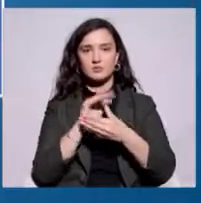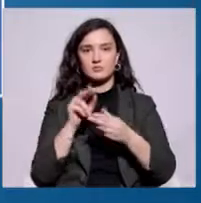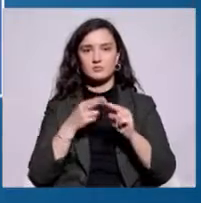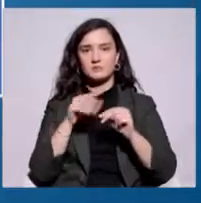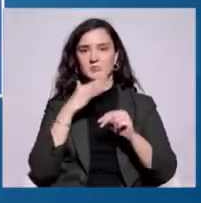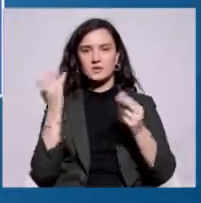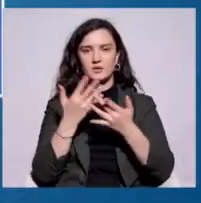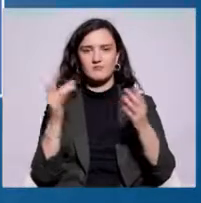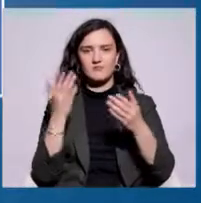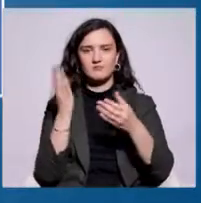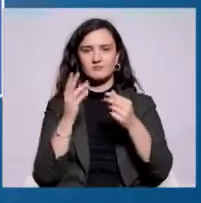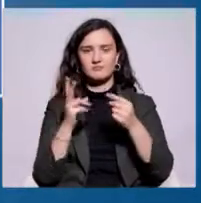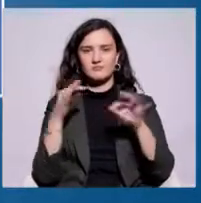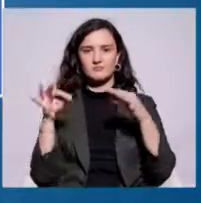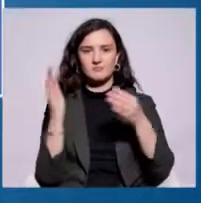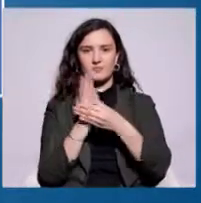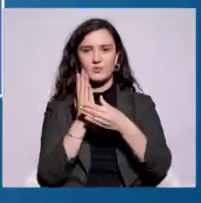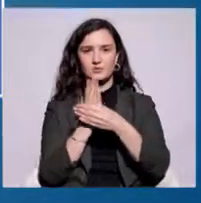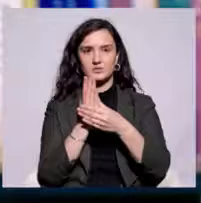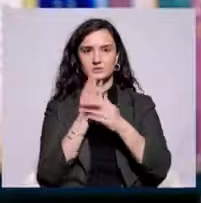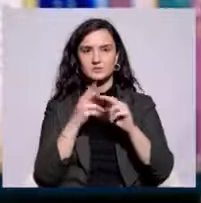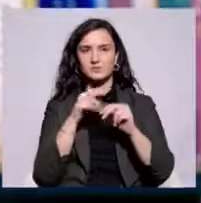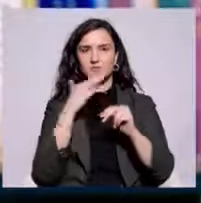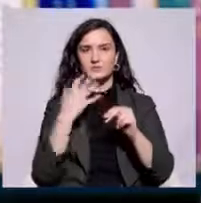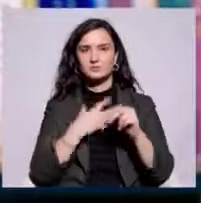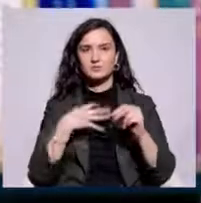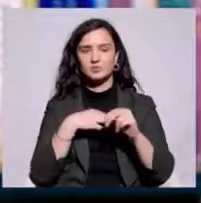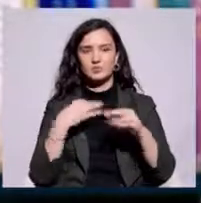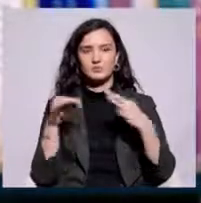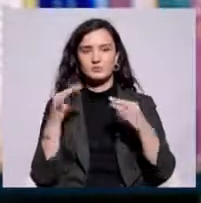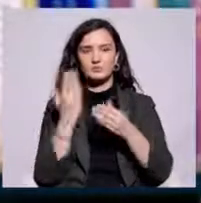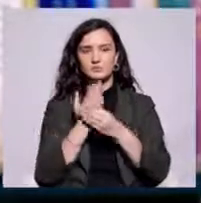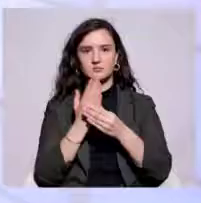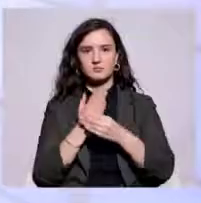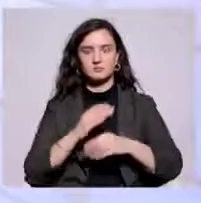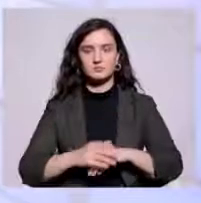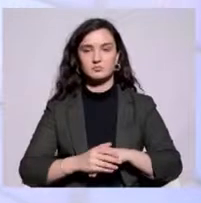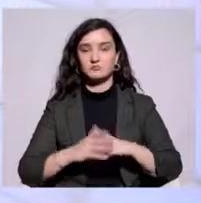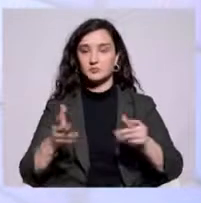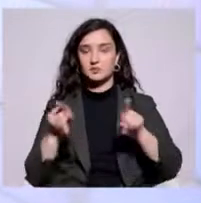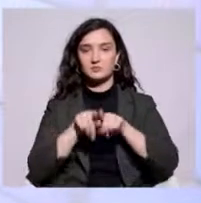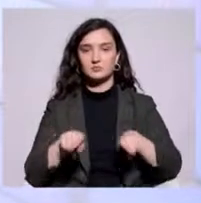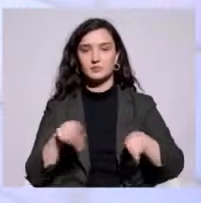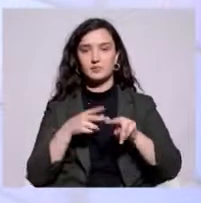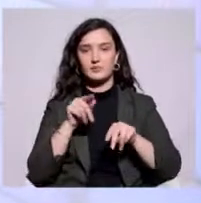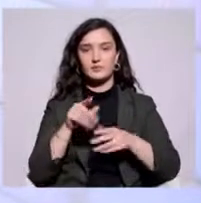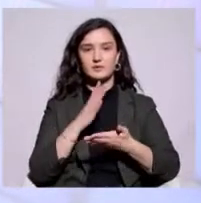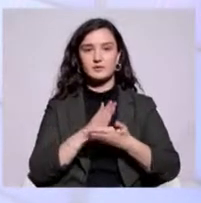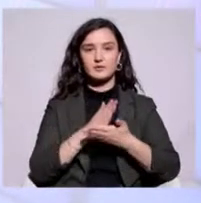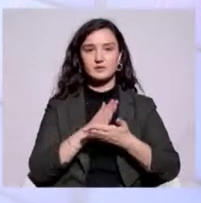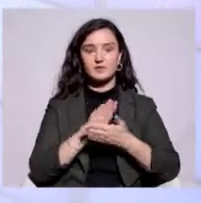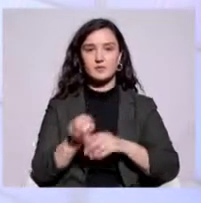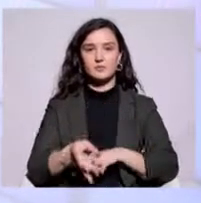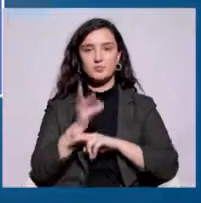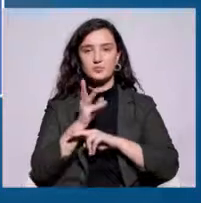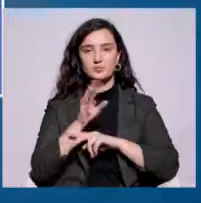and there are many folders with many important papers in there. And also, there is a